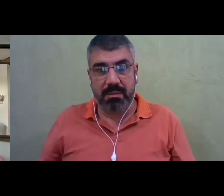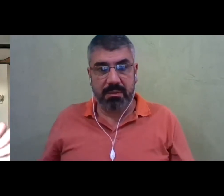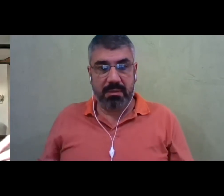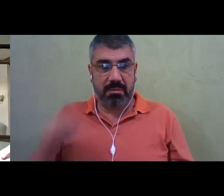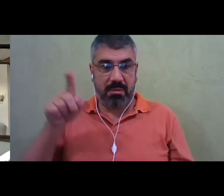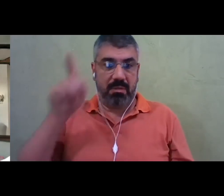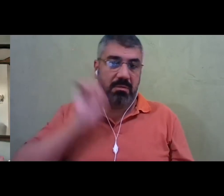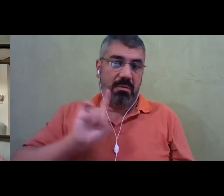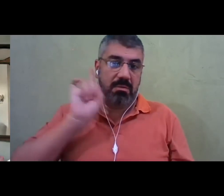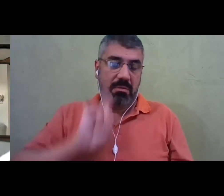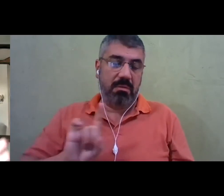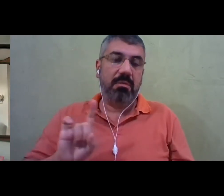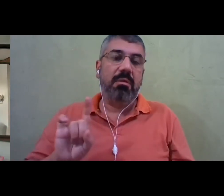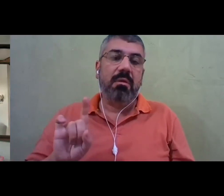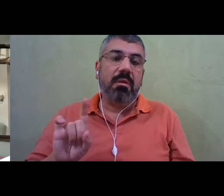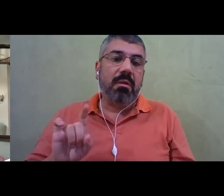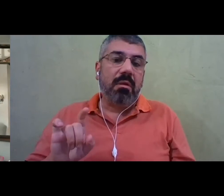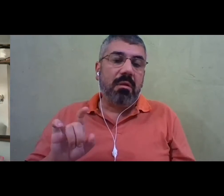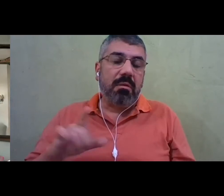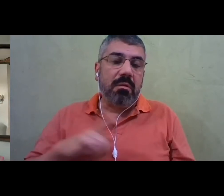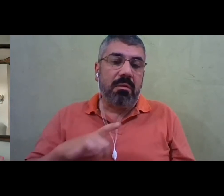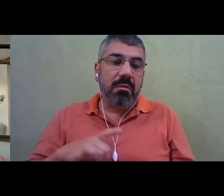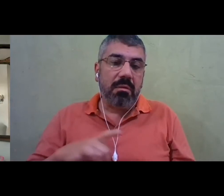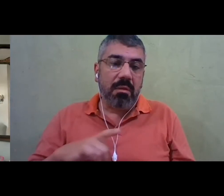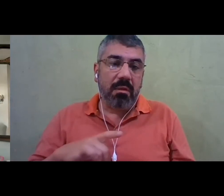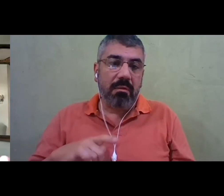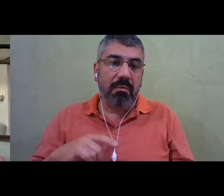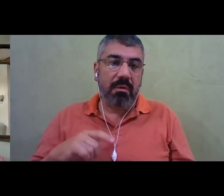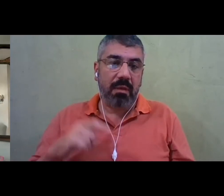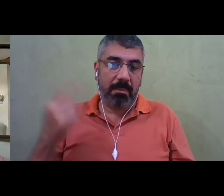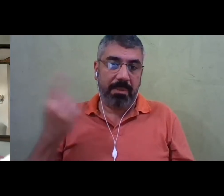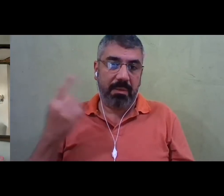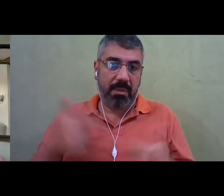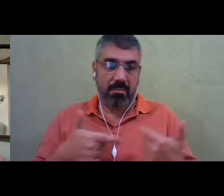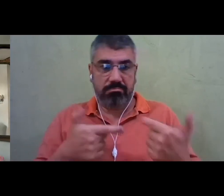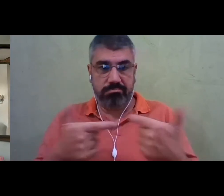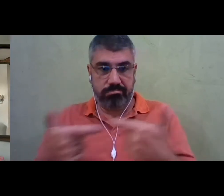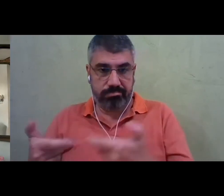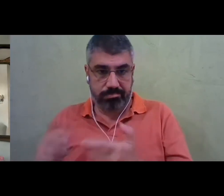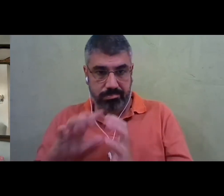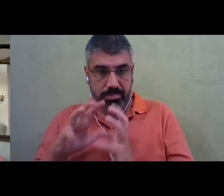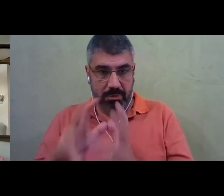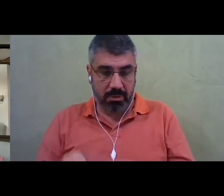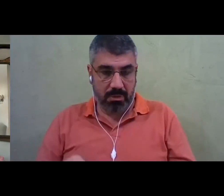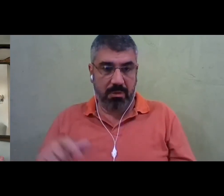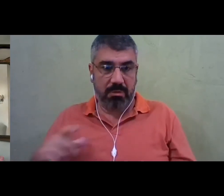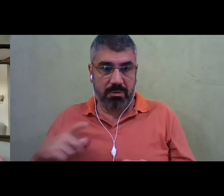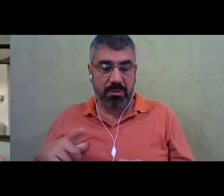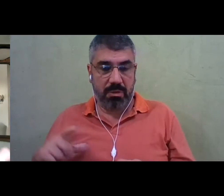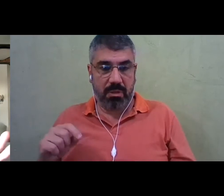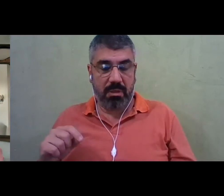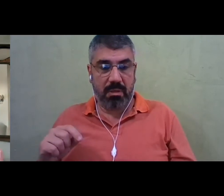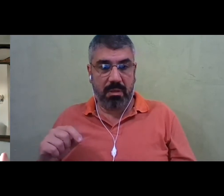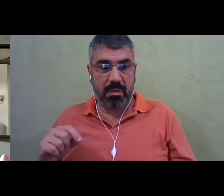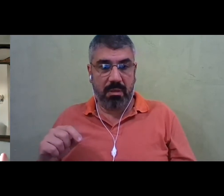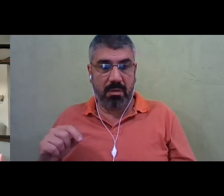a whole century and pretty close, exactly 100 years, where they determined what happened in the world, right? It was